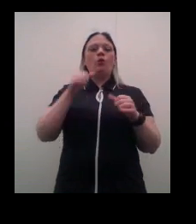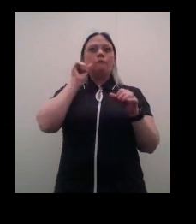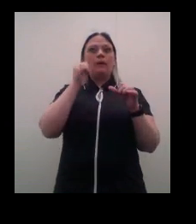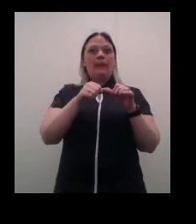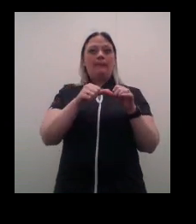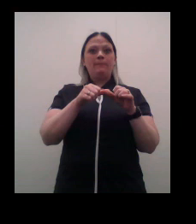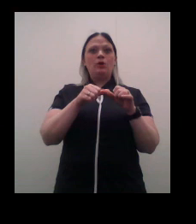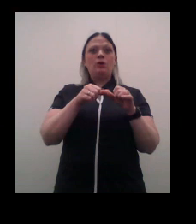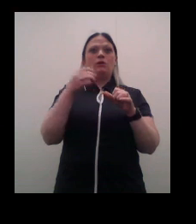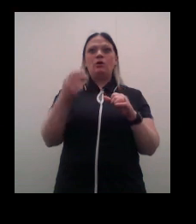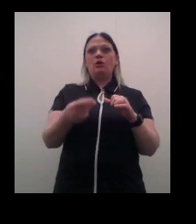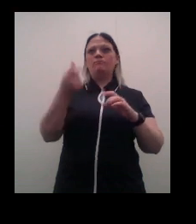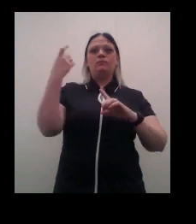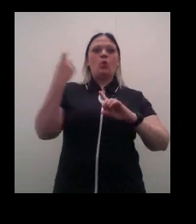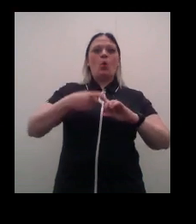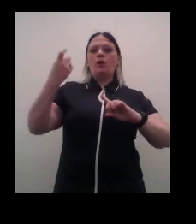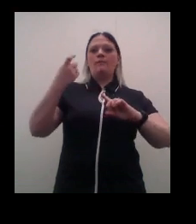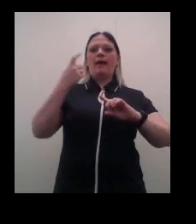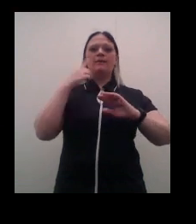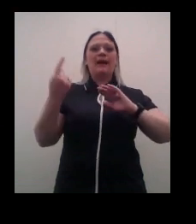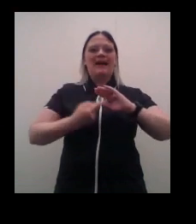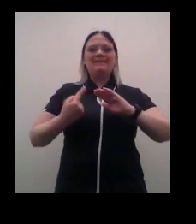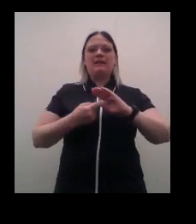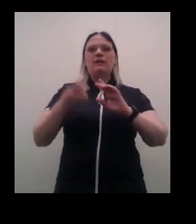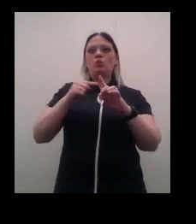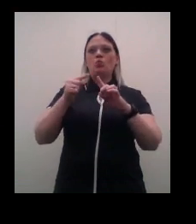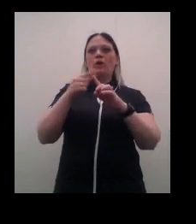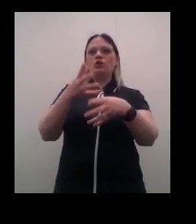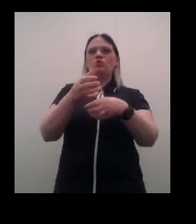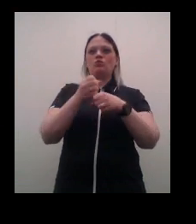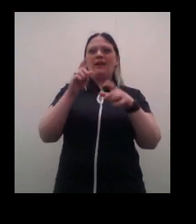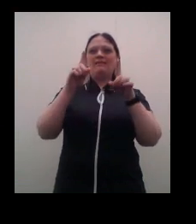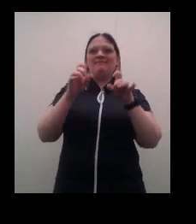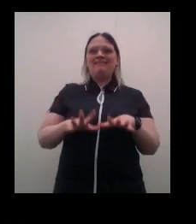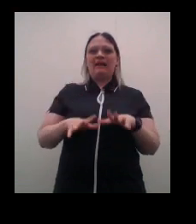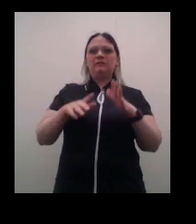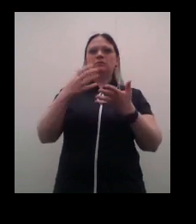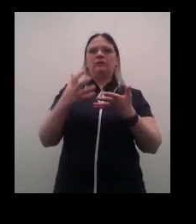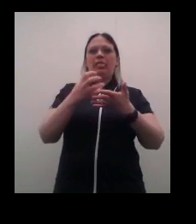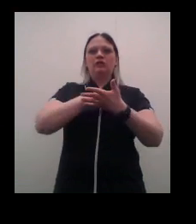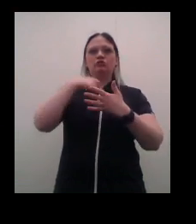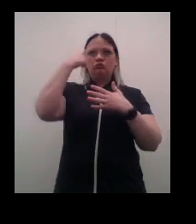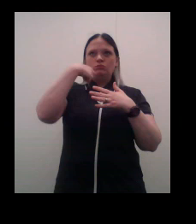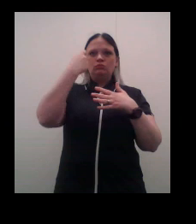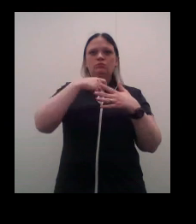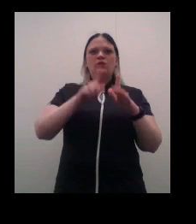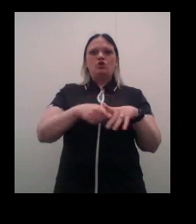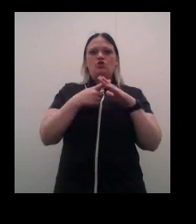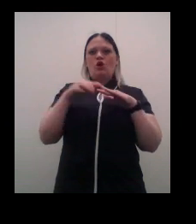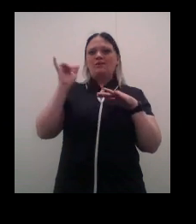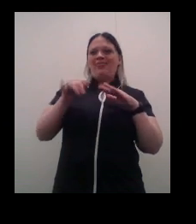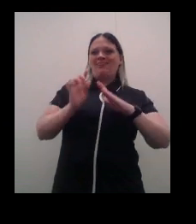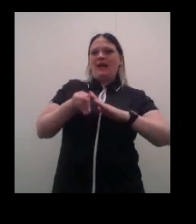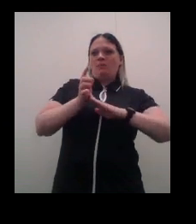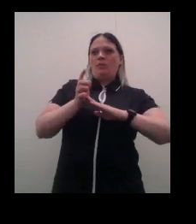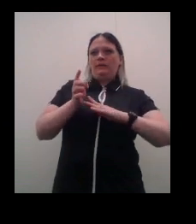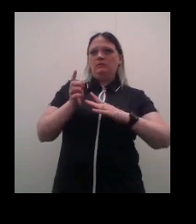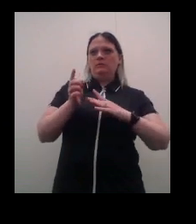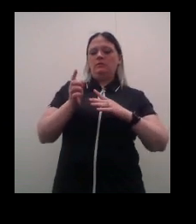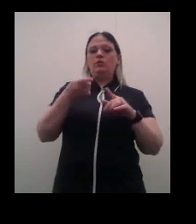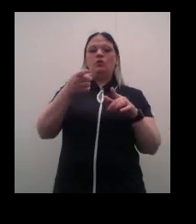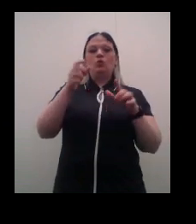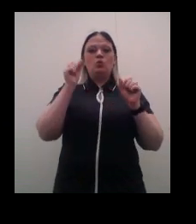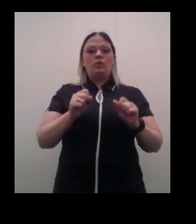you are in isolation when that specimen is collected. That starts at that time. And then you can be released